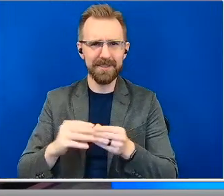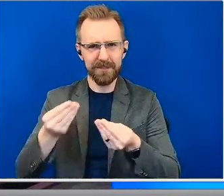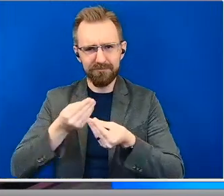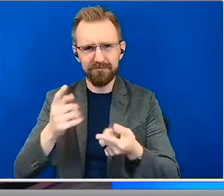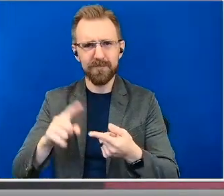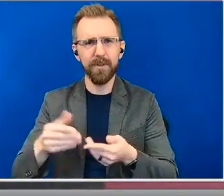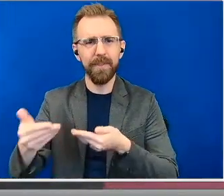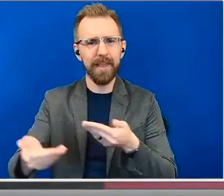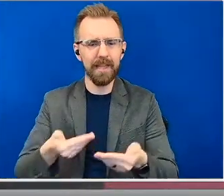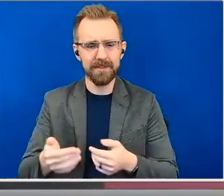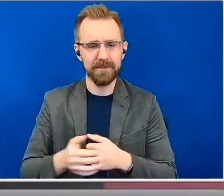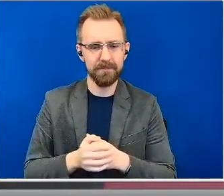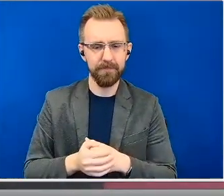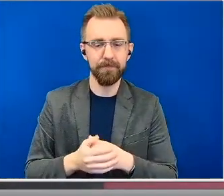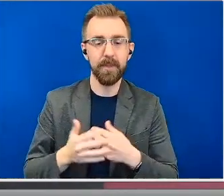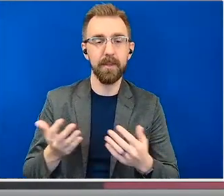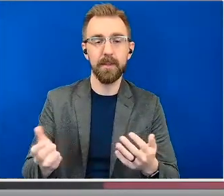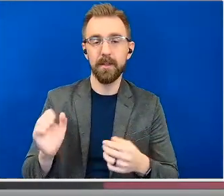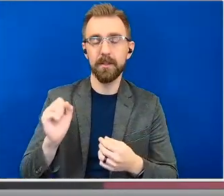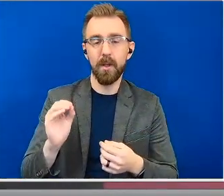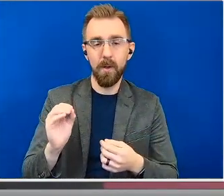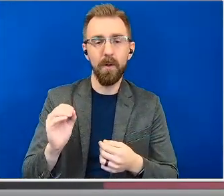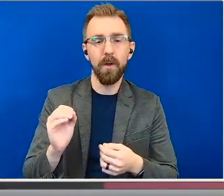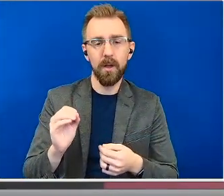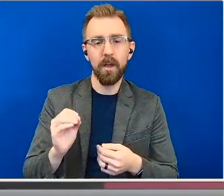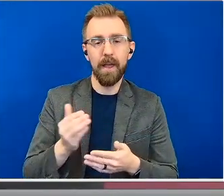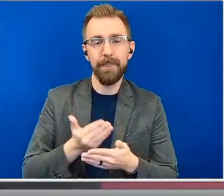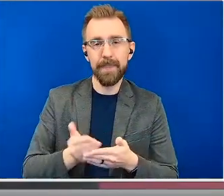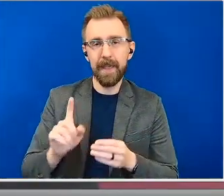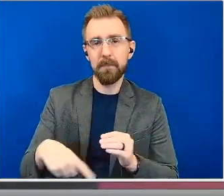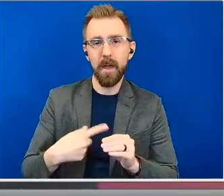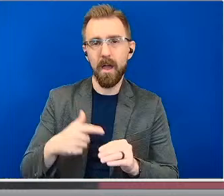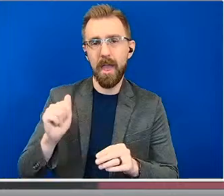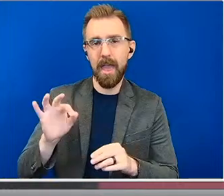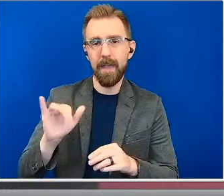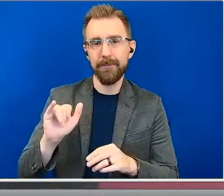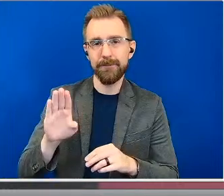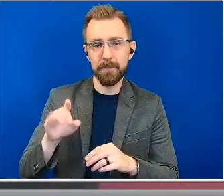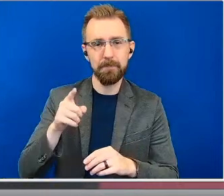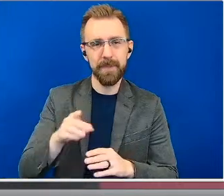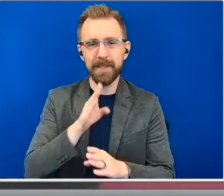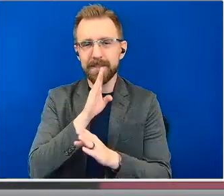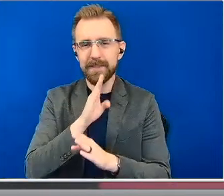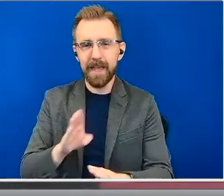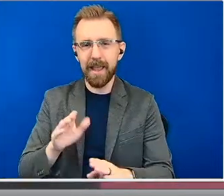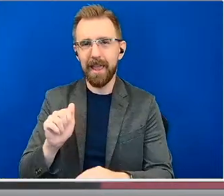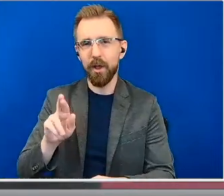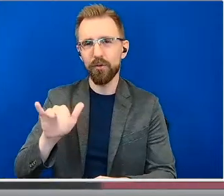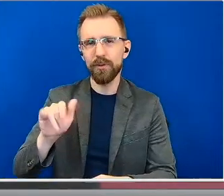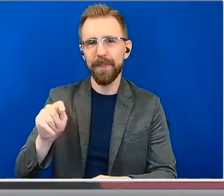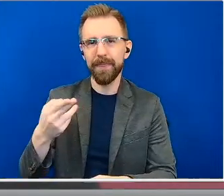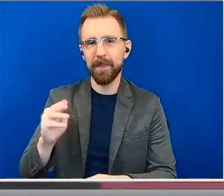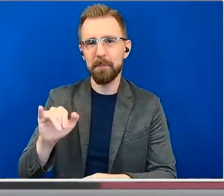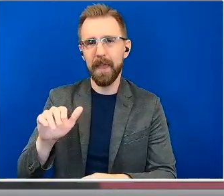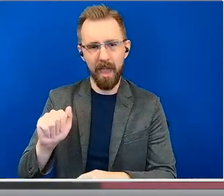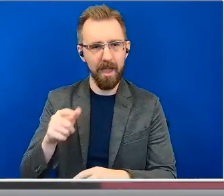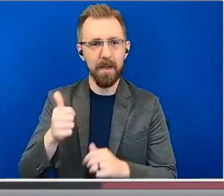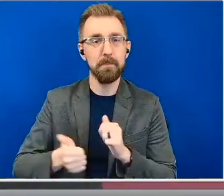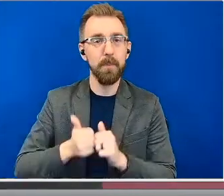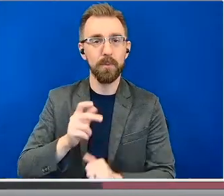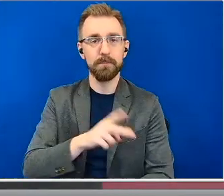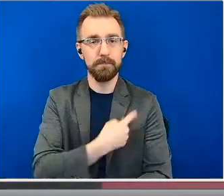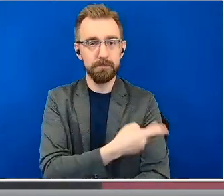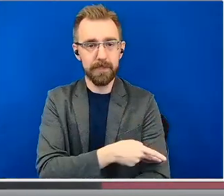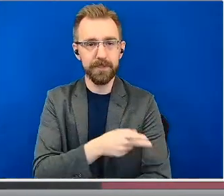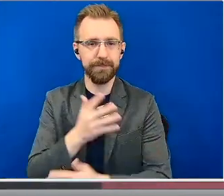So, the thing about AFib, it's a silent arrhythmia, right? It really, in most of the patients, unfortunately, the first time we see